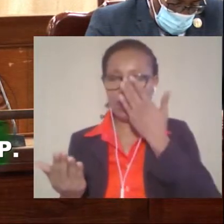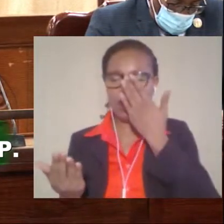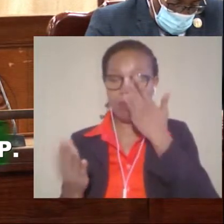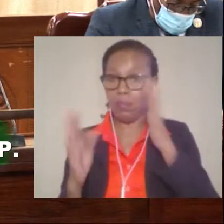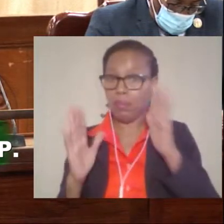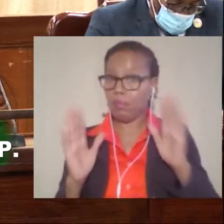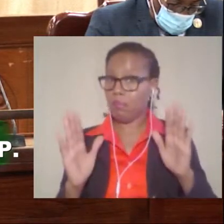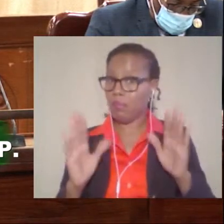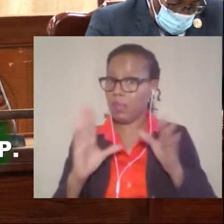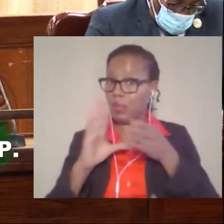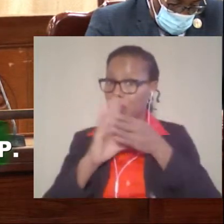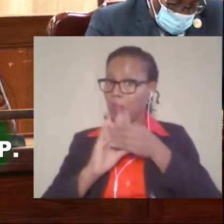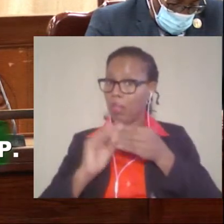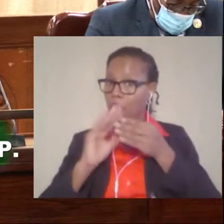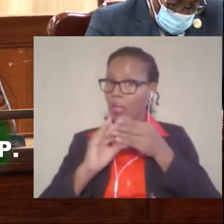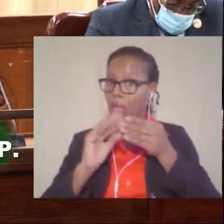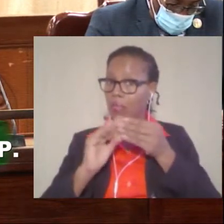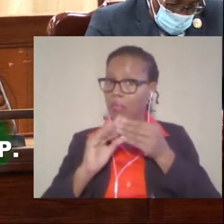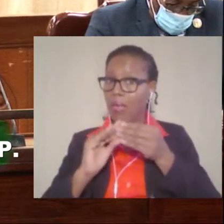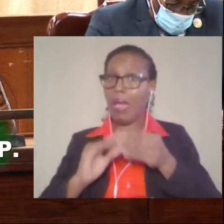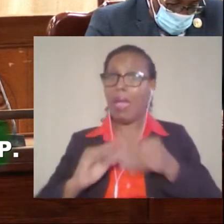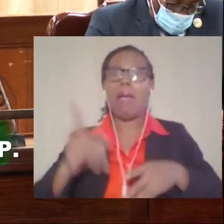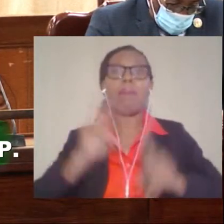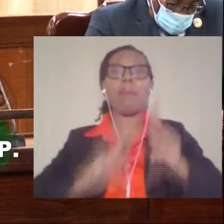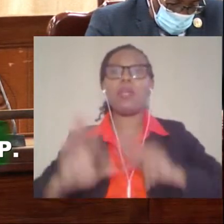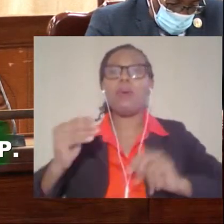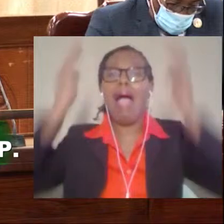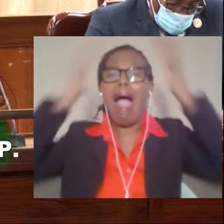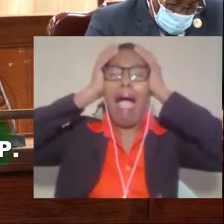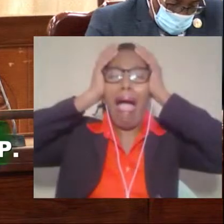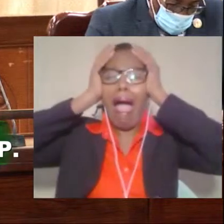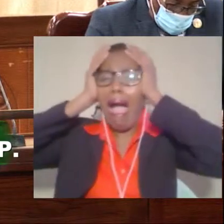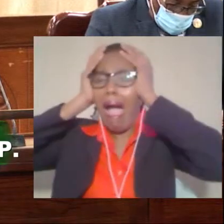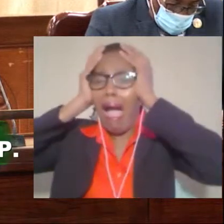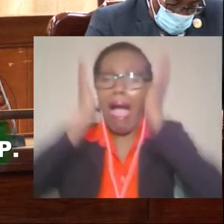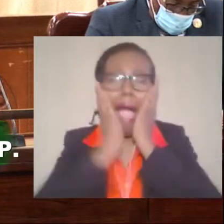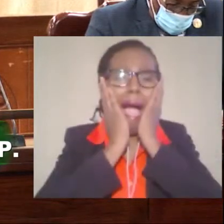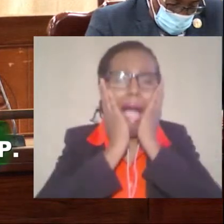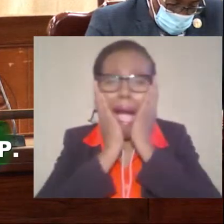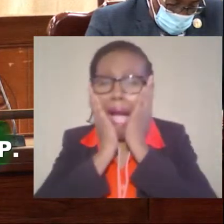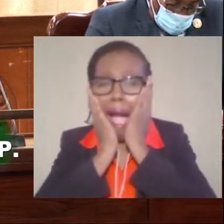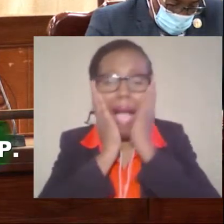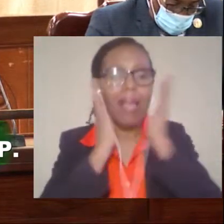are going to hold their heads and bawl. That is where we are.